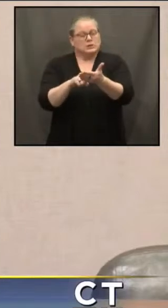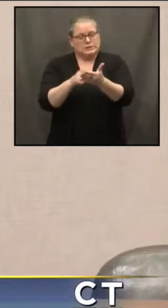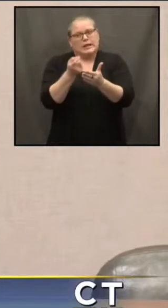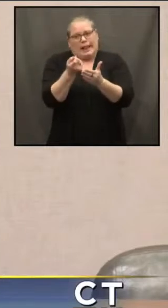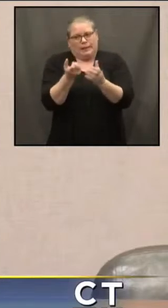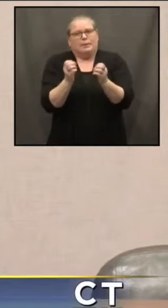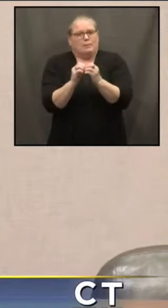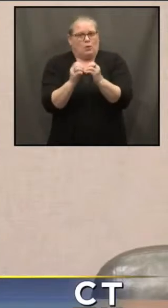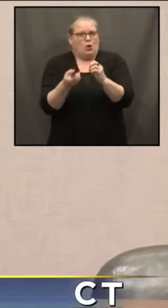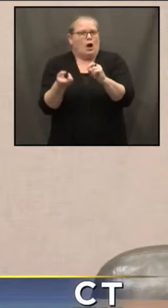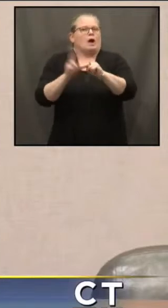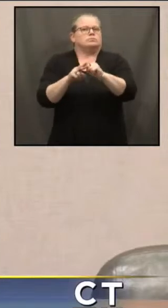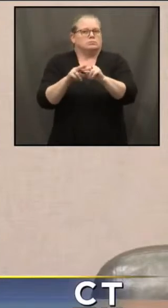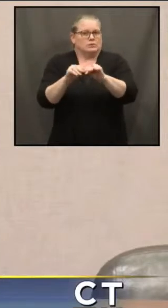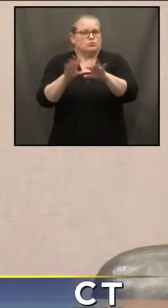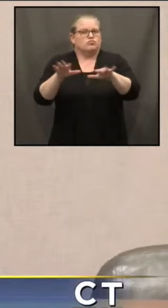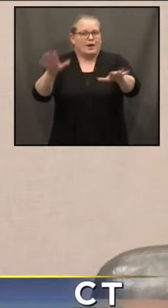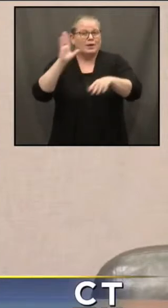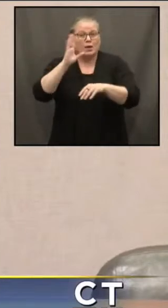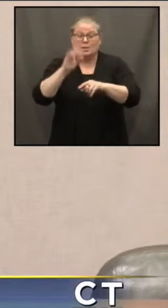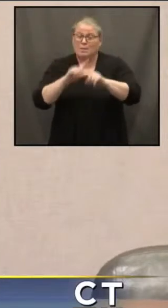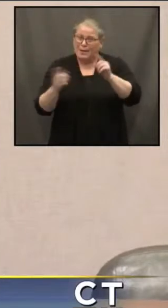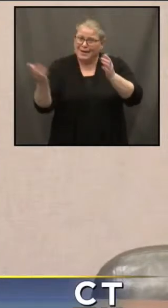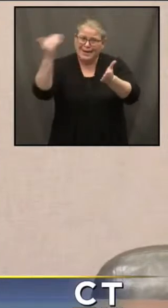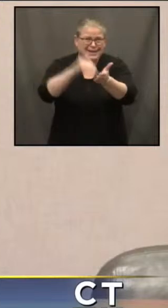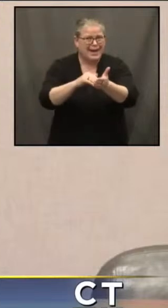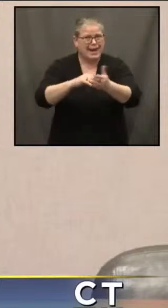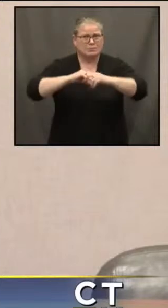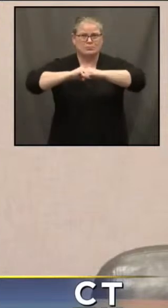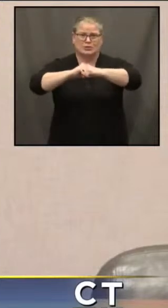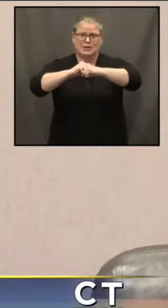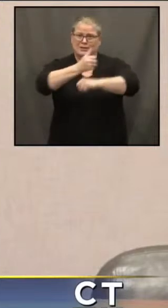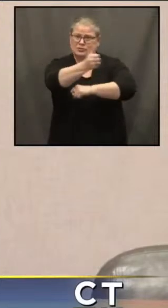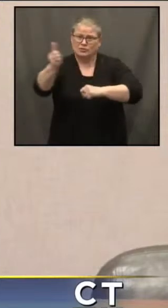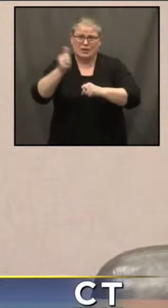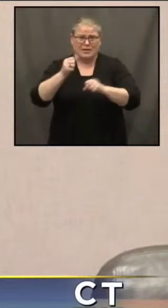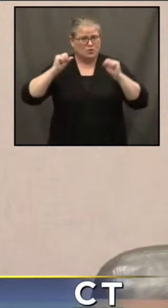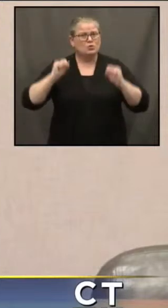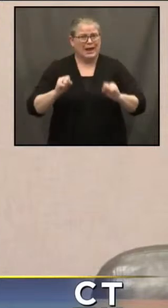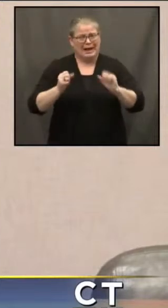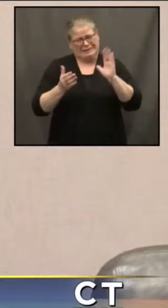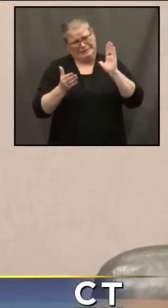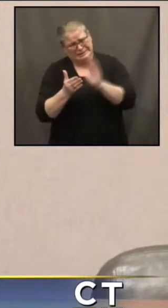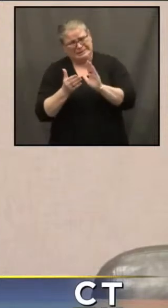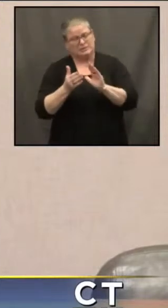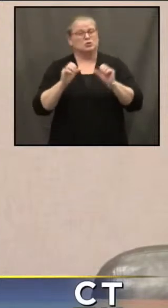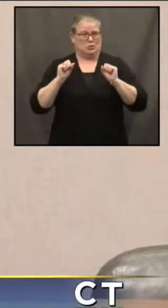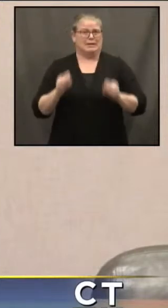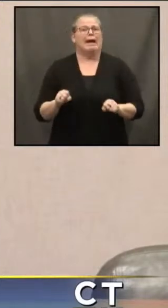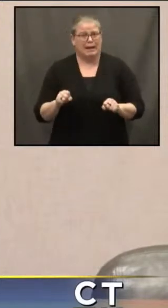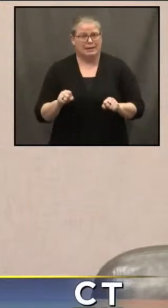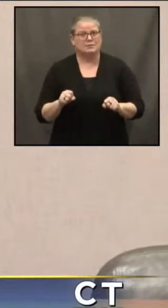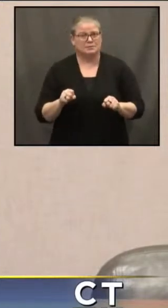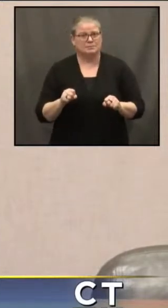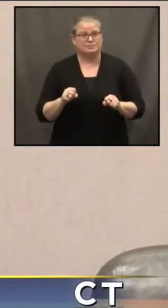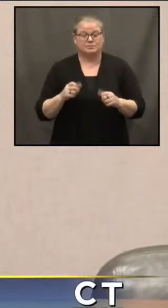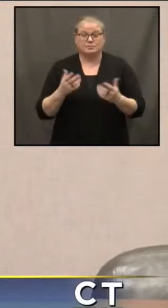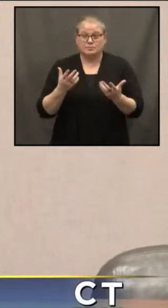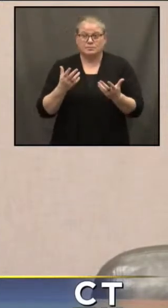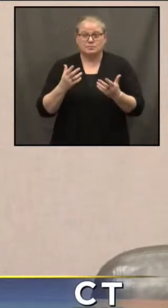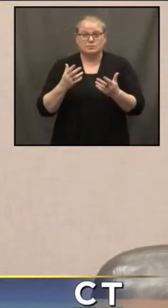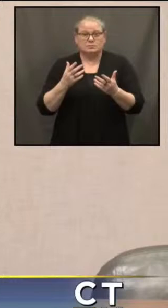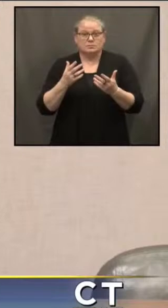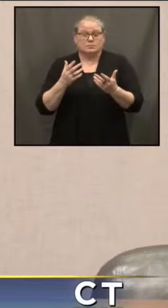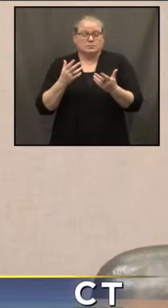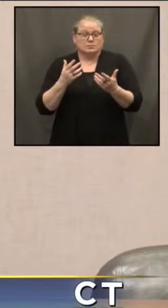more in the community. But again, we have the tools at our disposal to try to blunt this and blunt it even further than where we